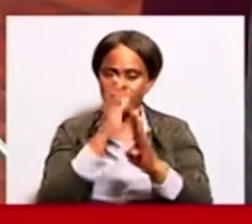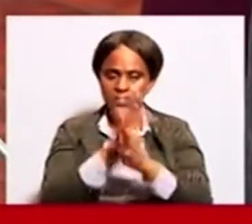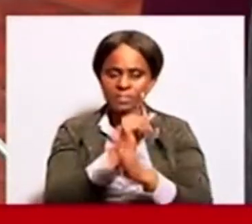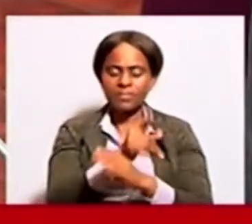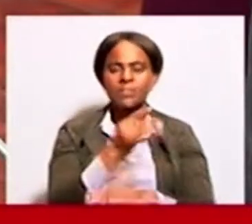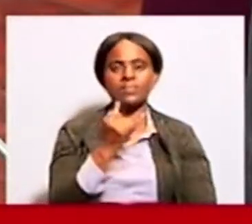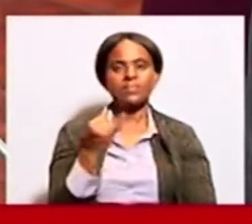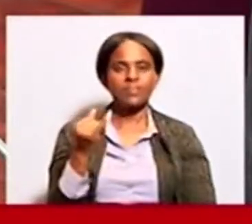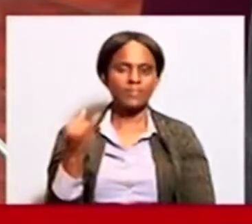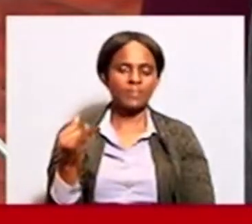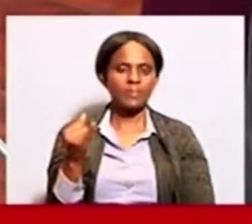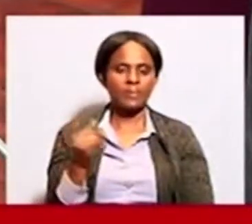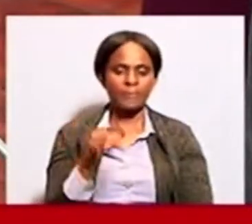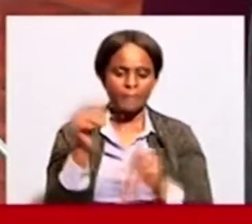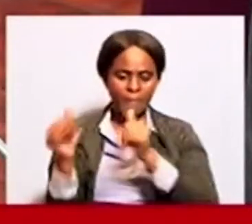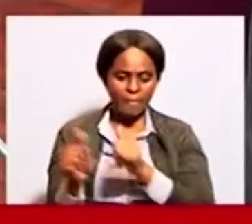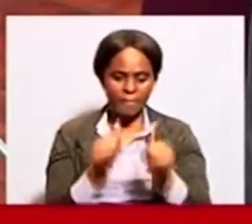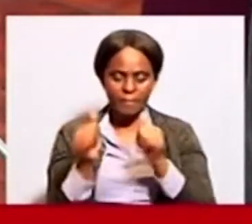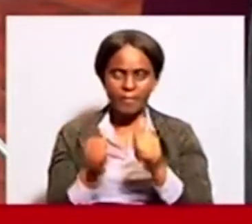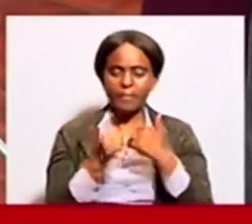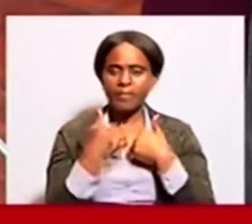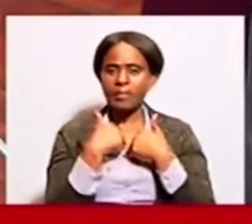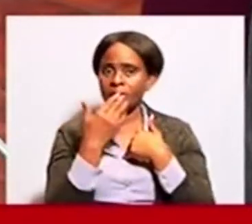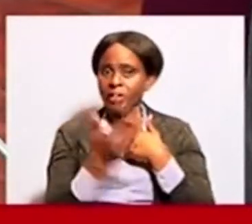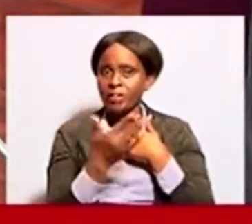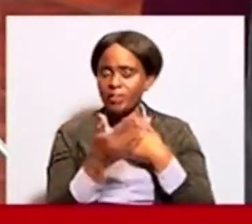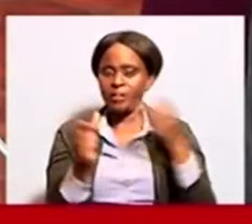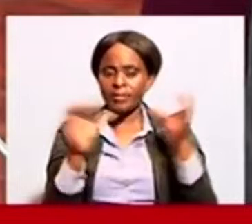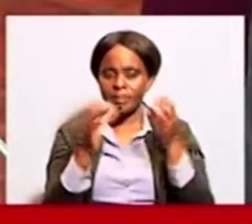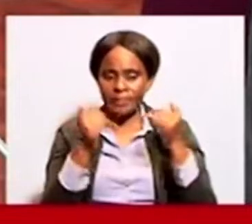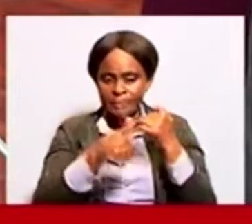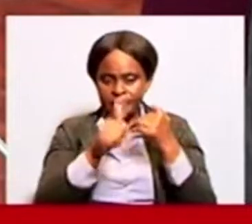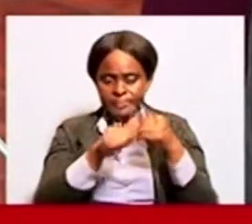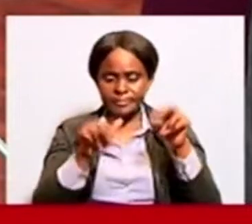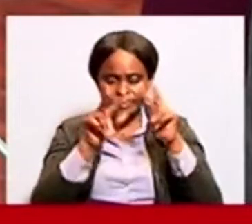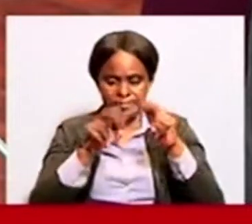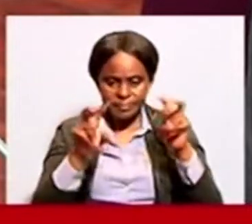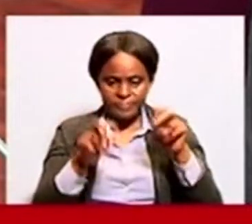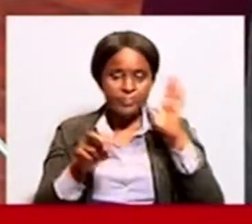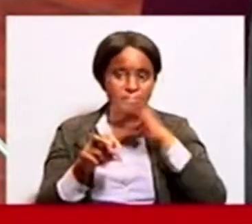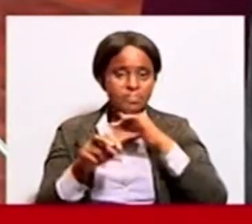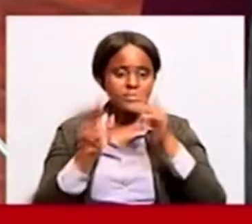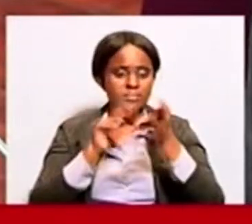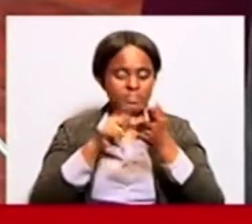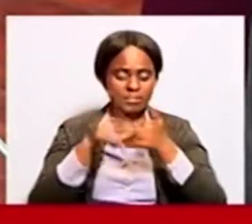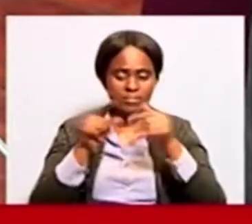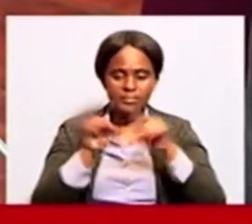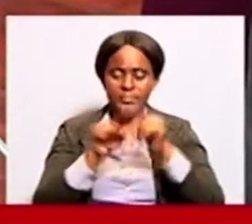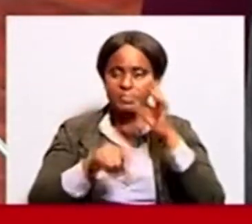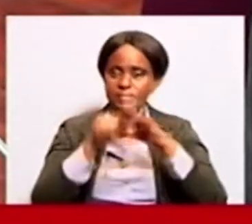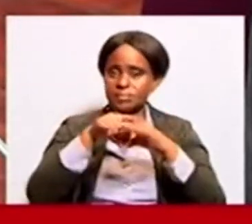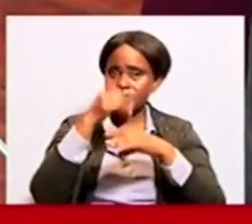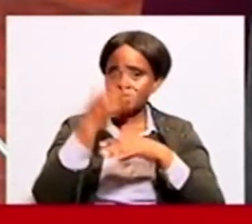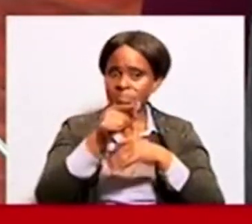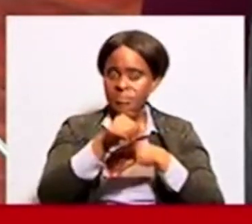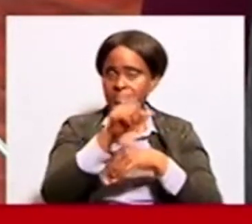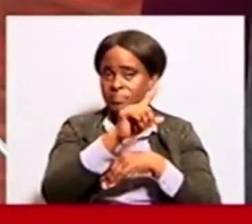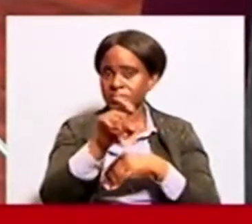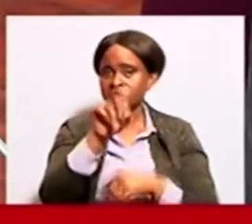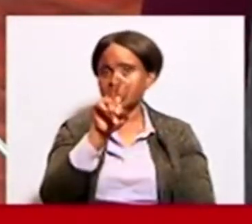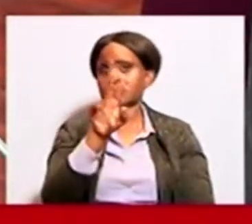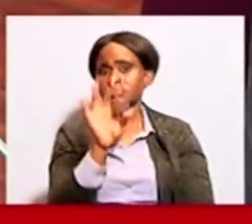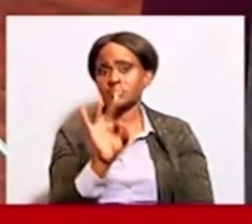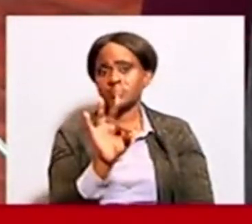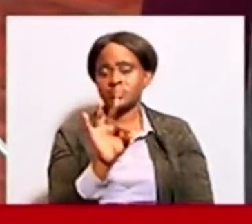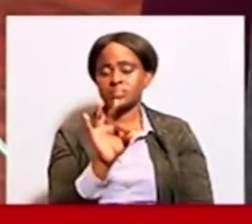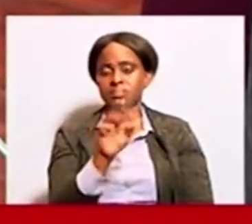issue. Action taken. The Council did the verification exercise and discovered that 129